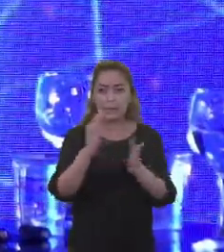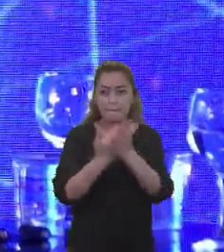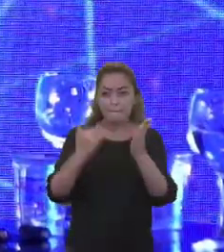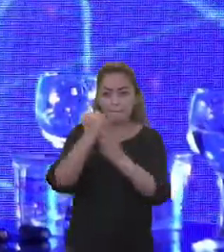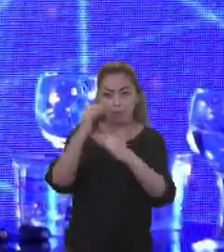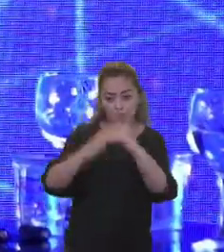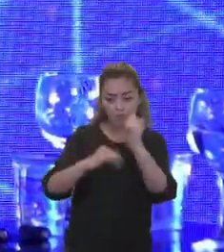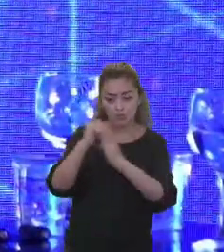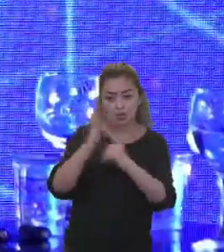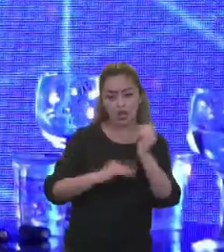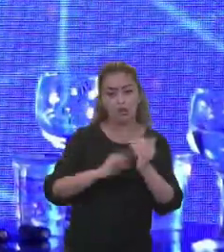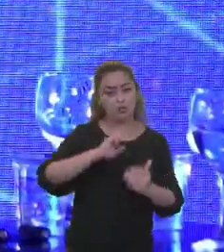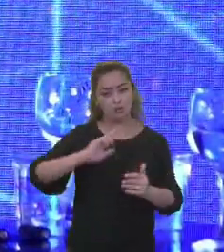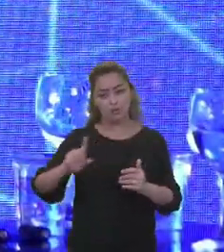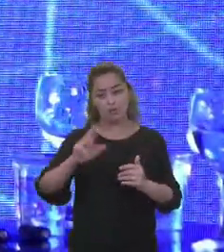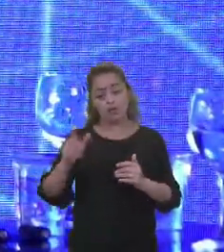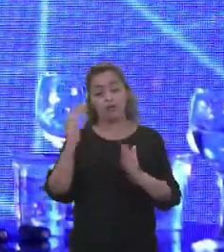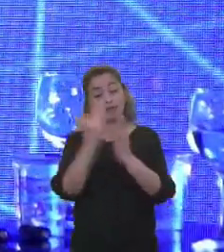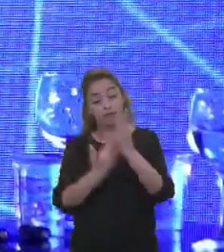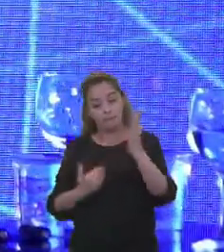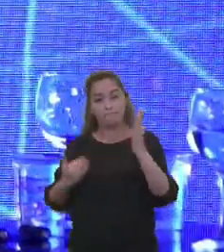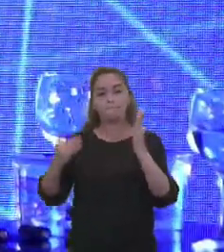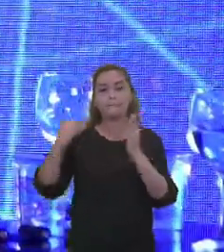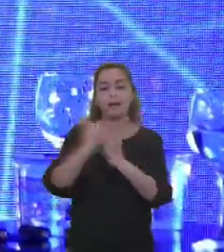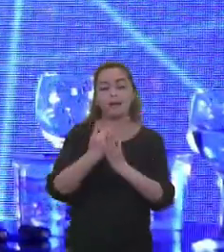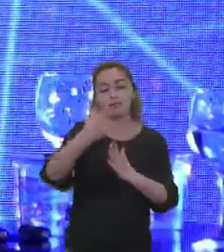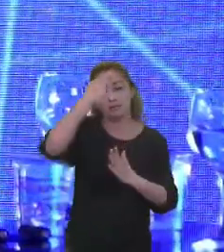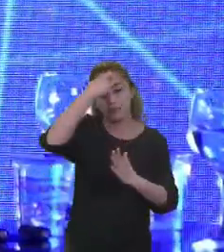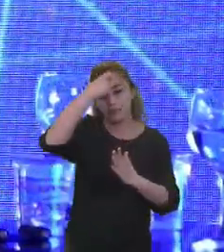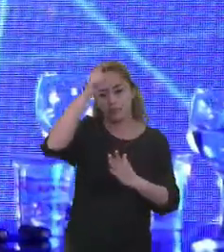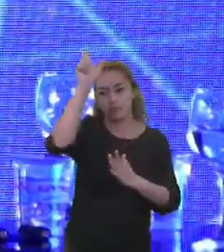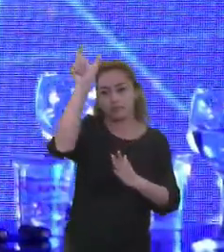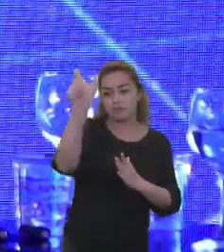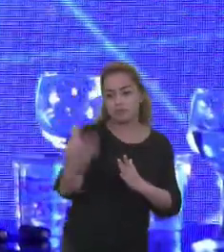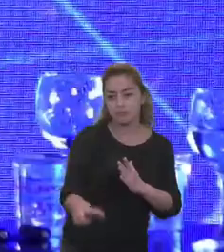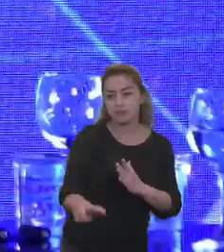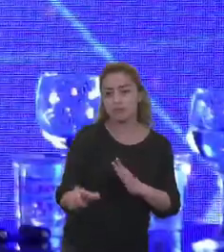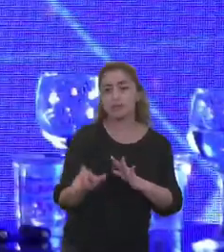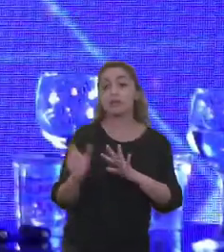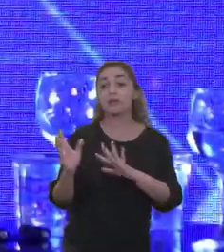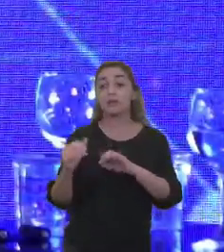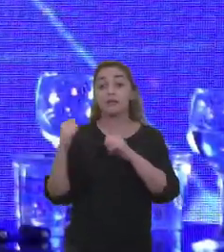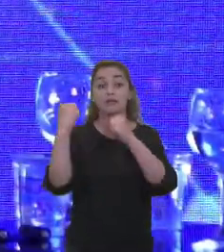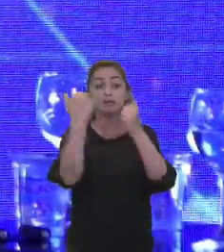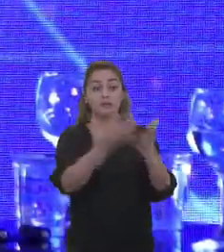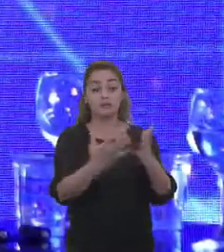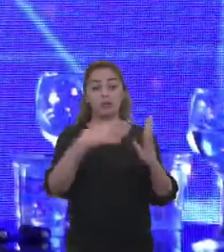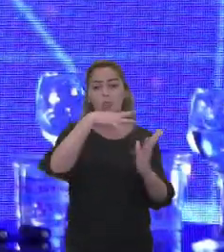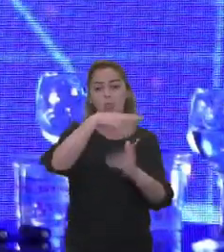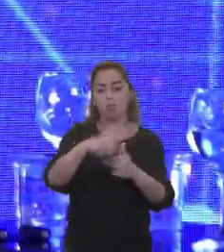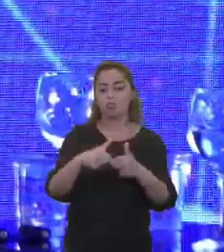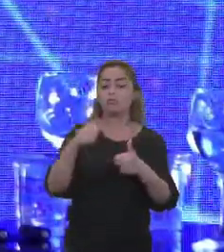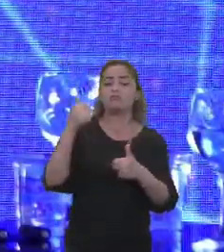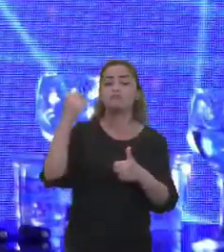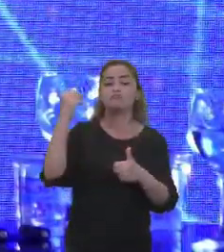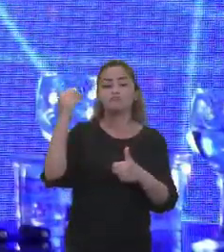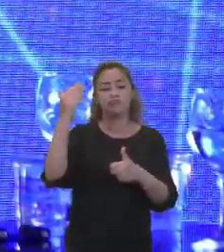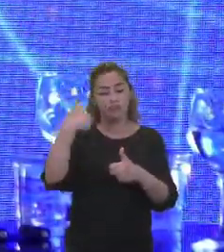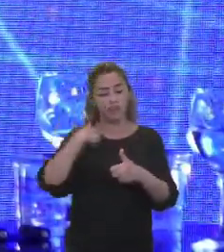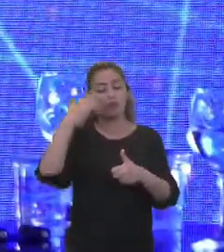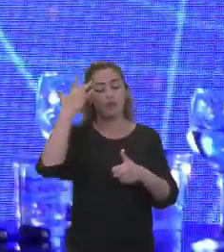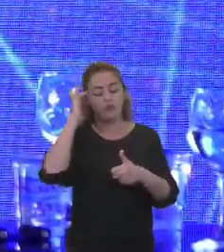we are preparing one more person in IT. It's not that, but we are preparing a citizen to the world. I think